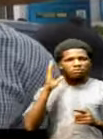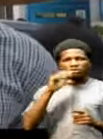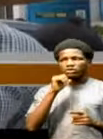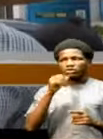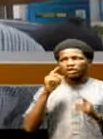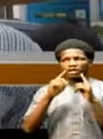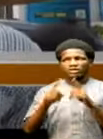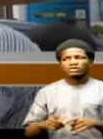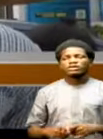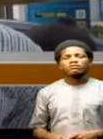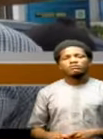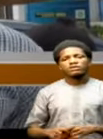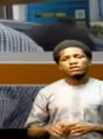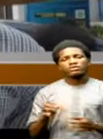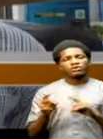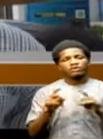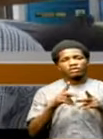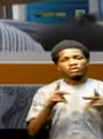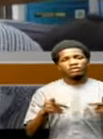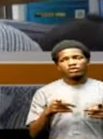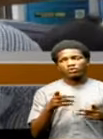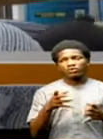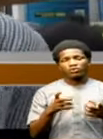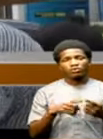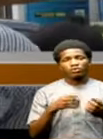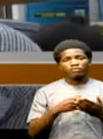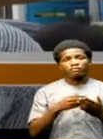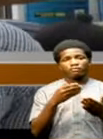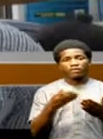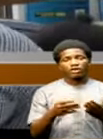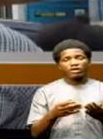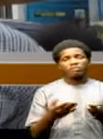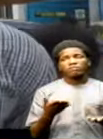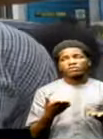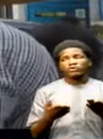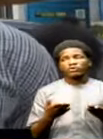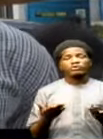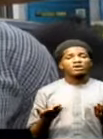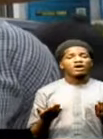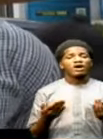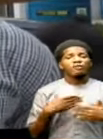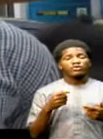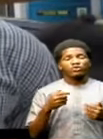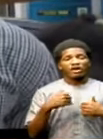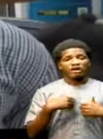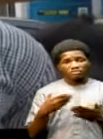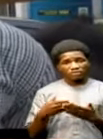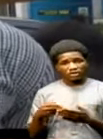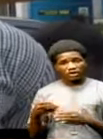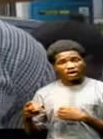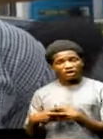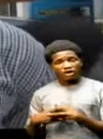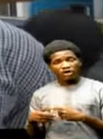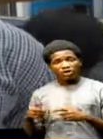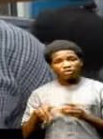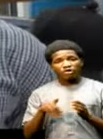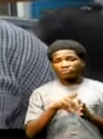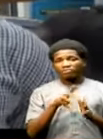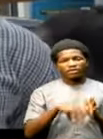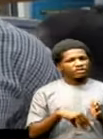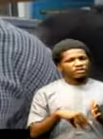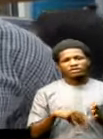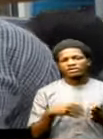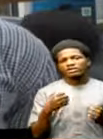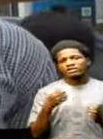You go to a place, you want to get a particular stuff. After you even satisfied, I even have this amount of money in my own account. But the payment is actually the